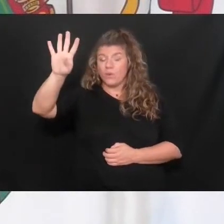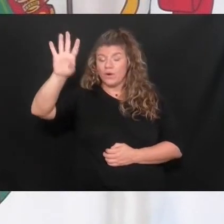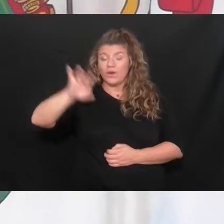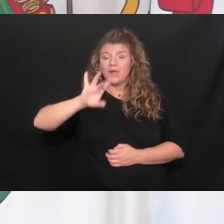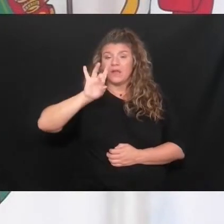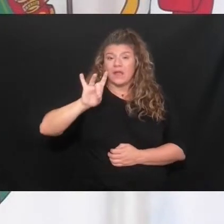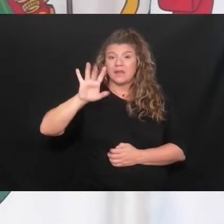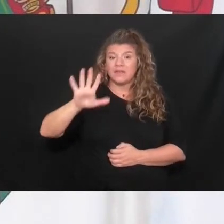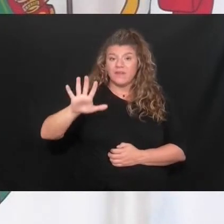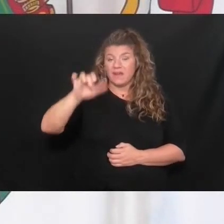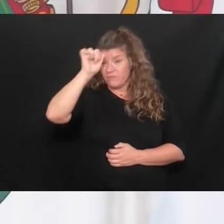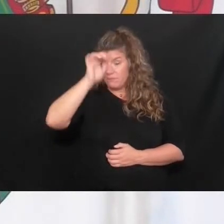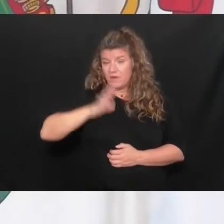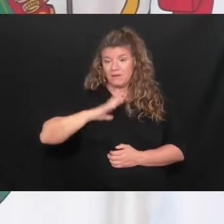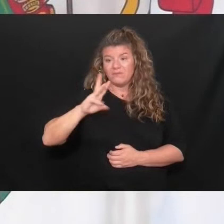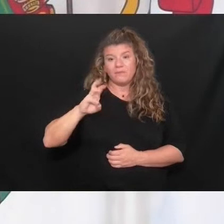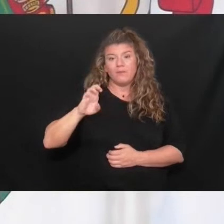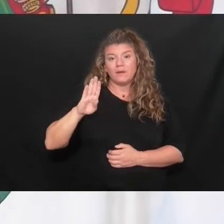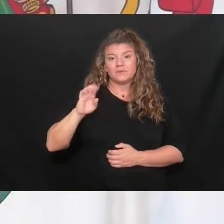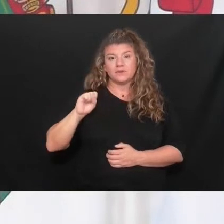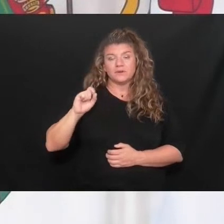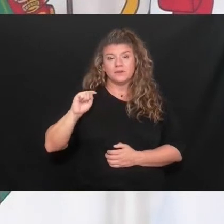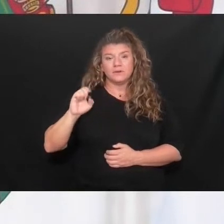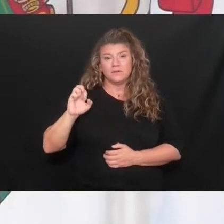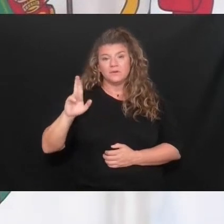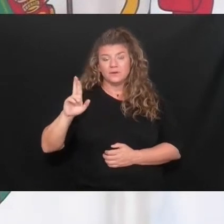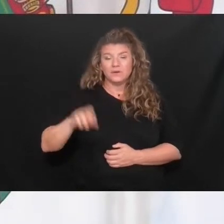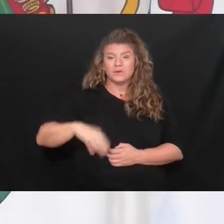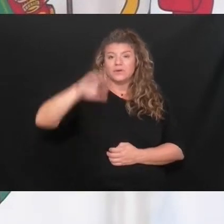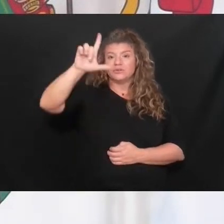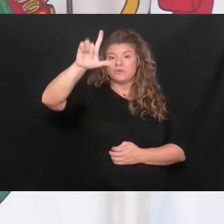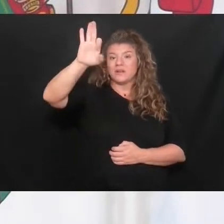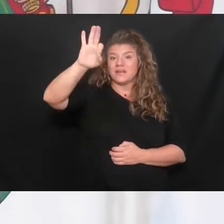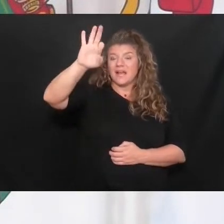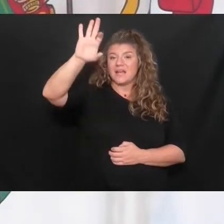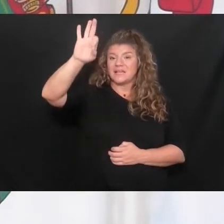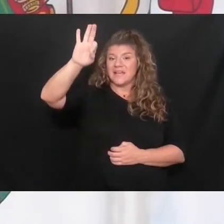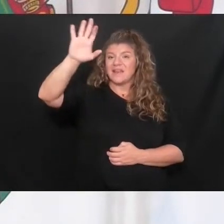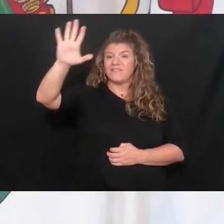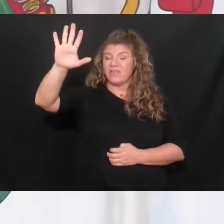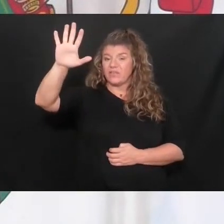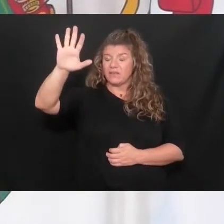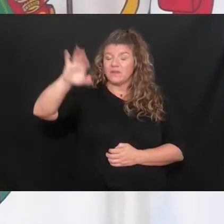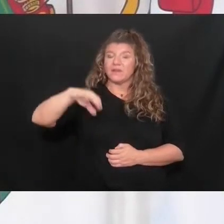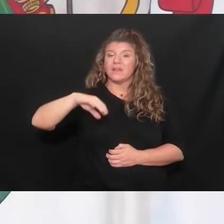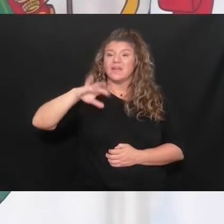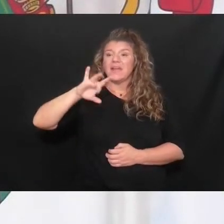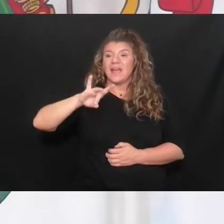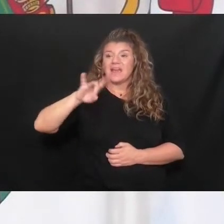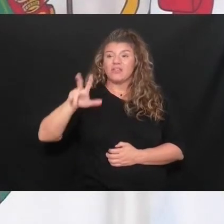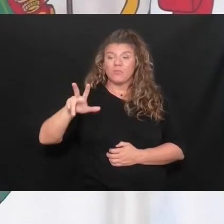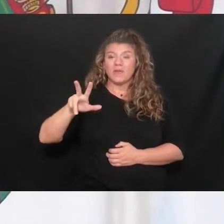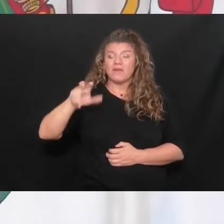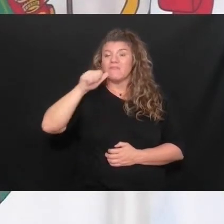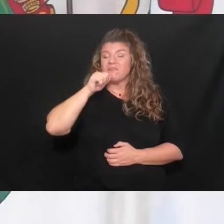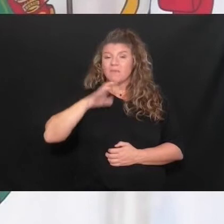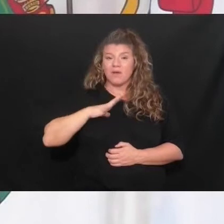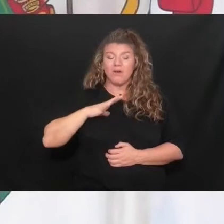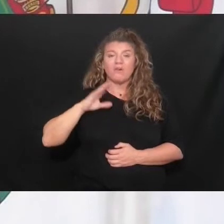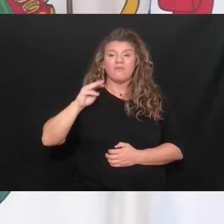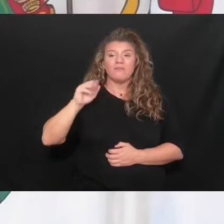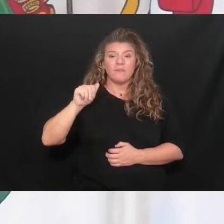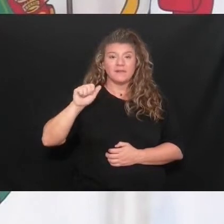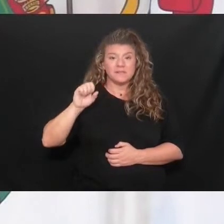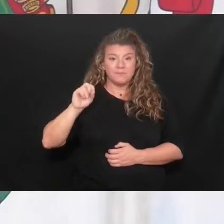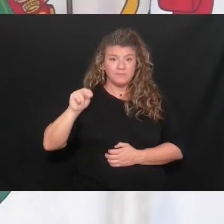an 85-year-old male from Webster County. The 2,995th death, an 83-year-old female from